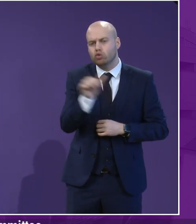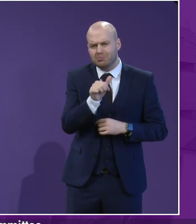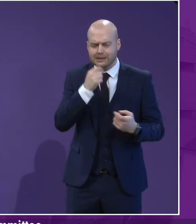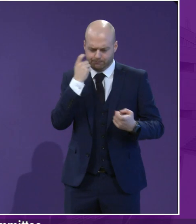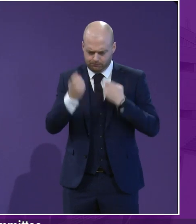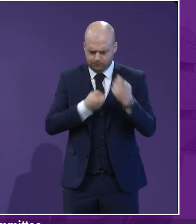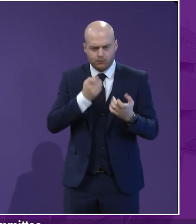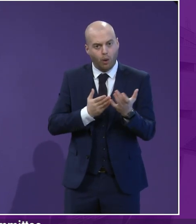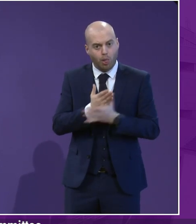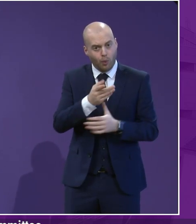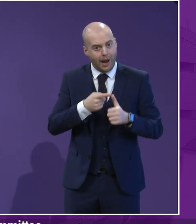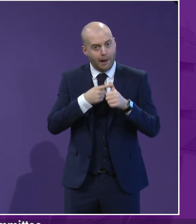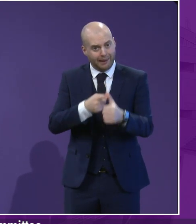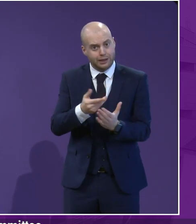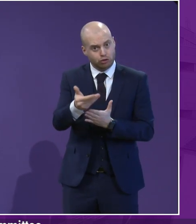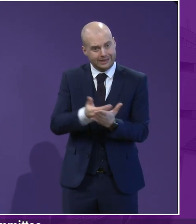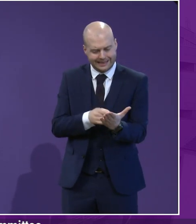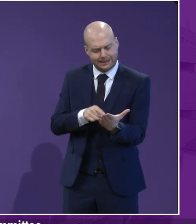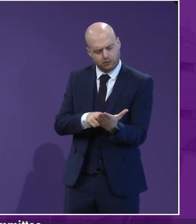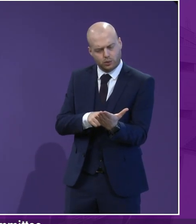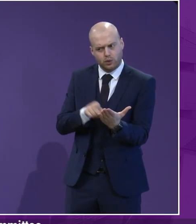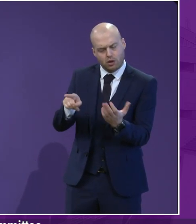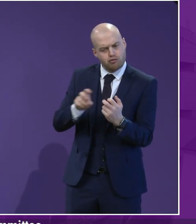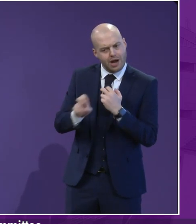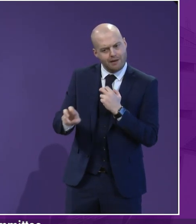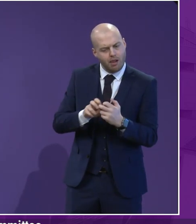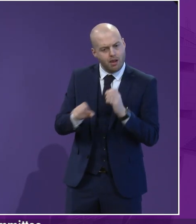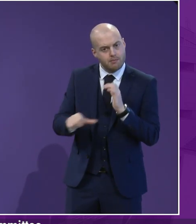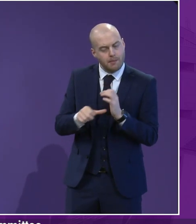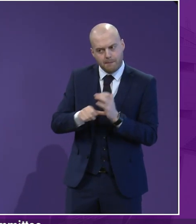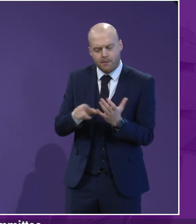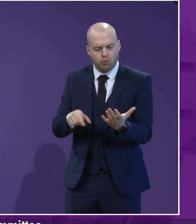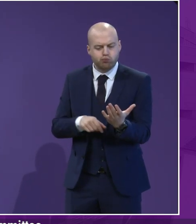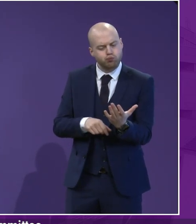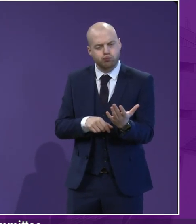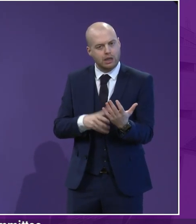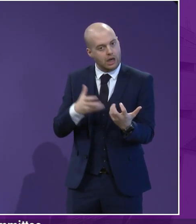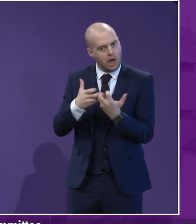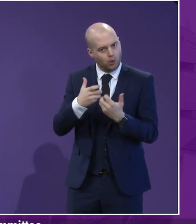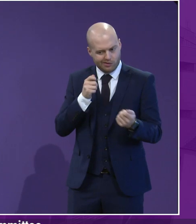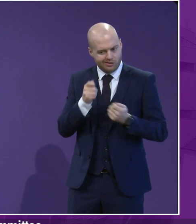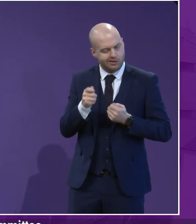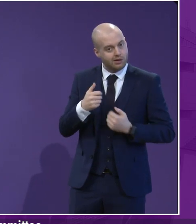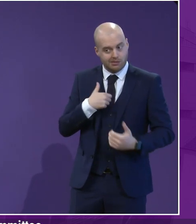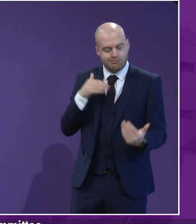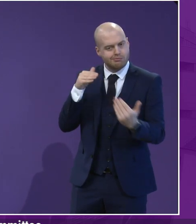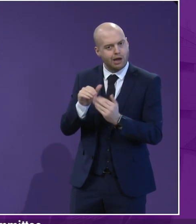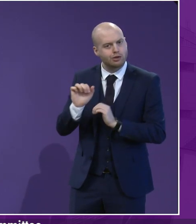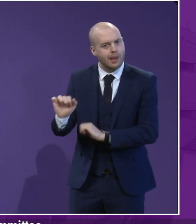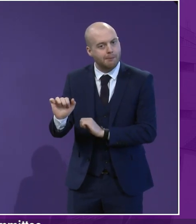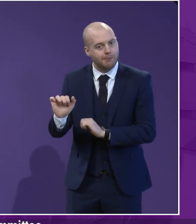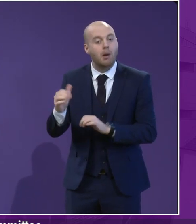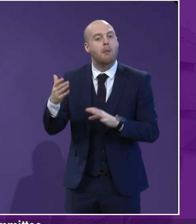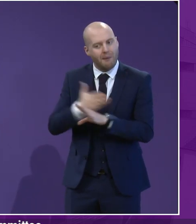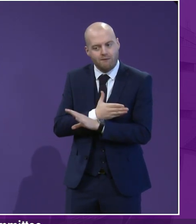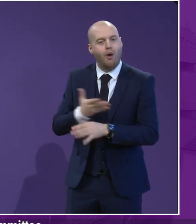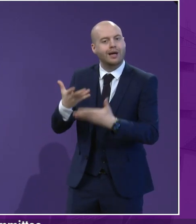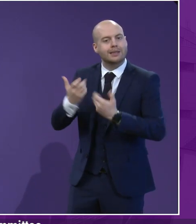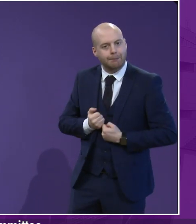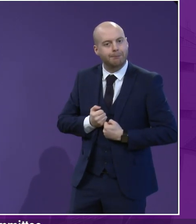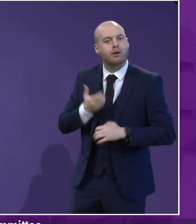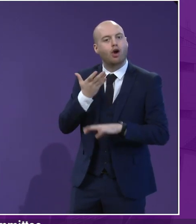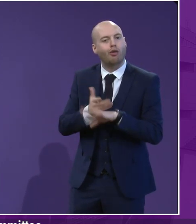need, or their, you know, inability to travel. So I really think that should be taken into consideration when thinking about whether or not to offer that student a